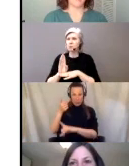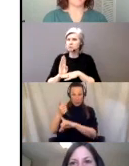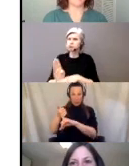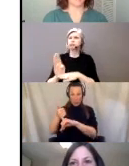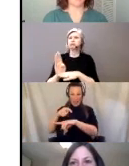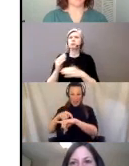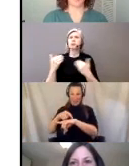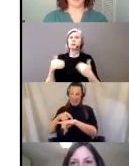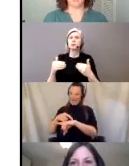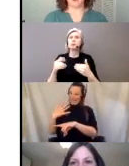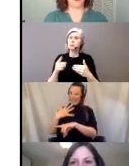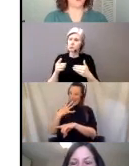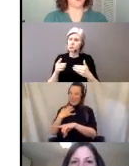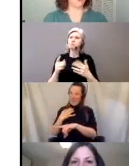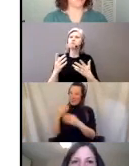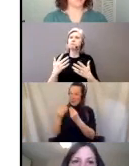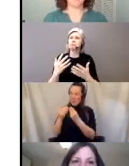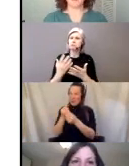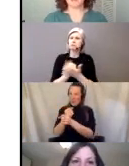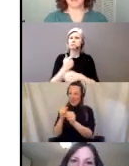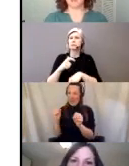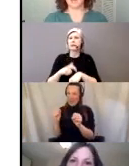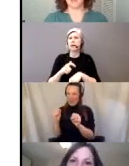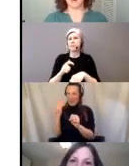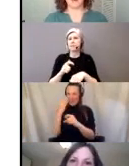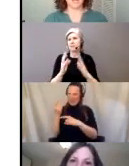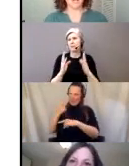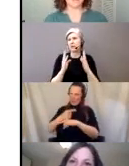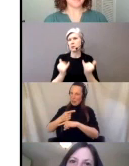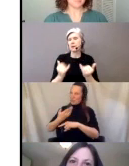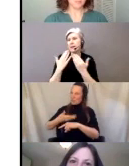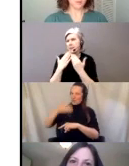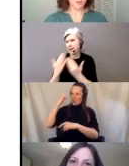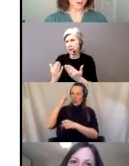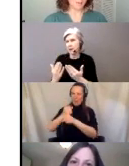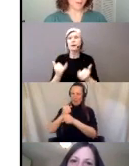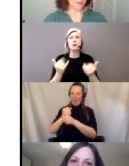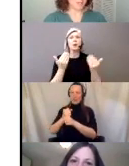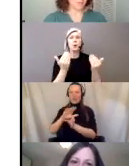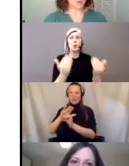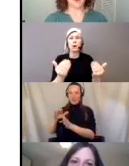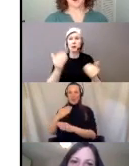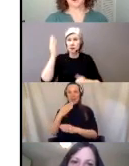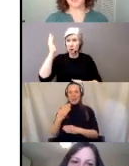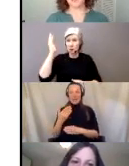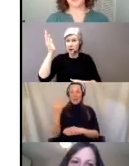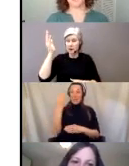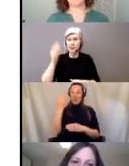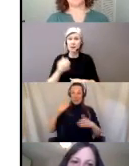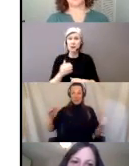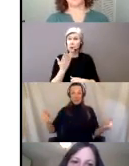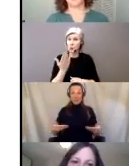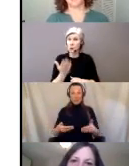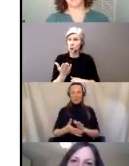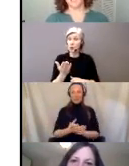And without further ado, we will jump into today's presentation. As mentioned before, put your questions